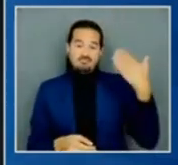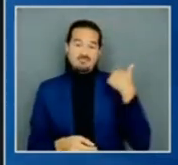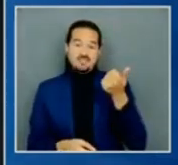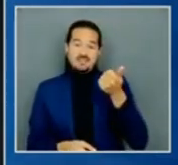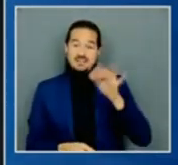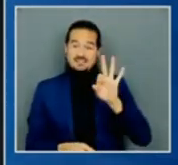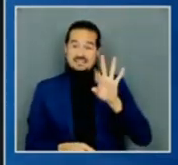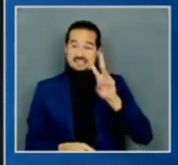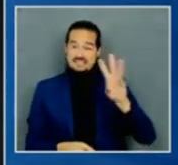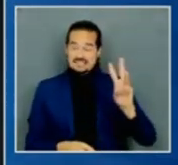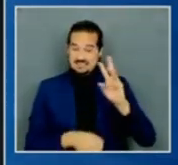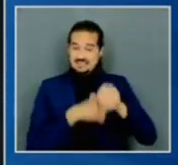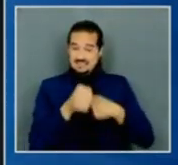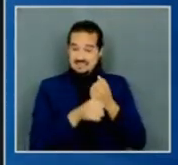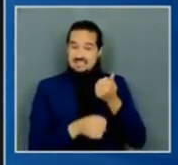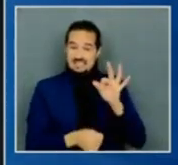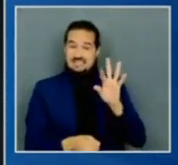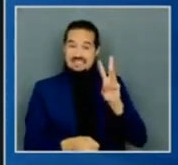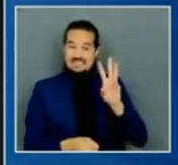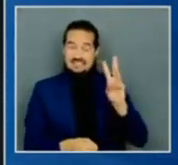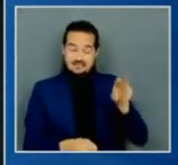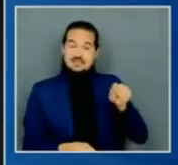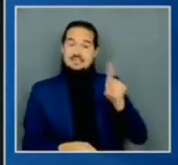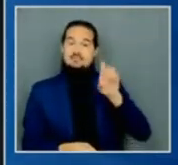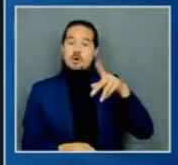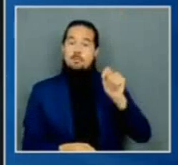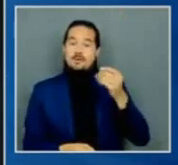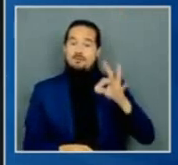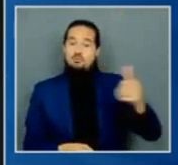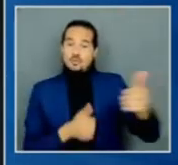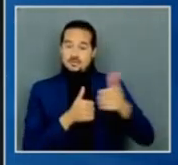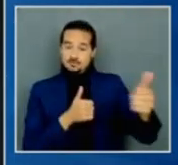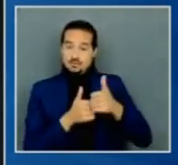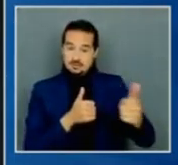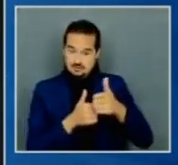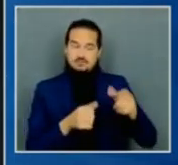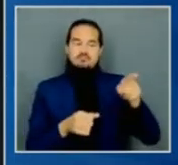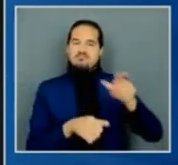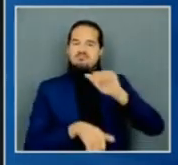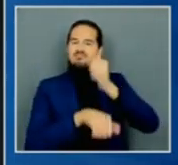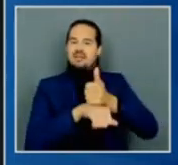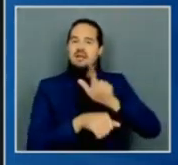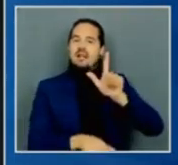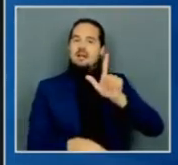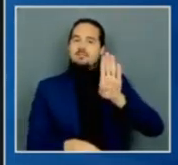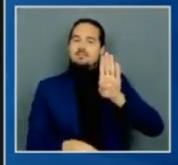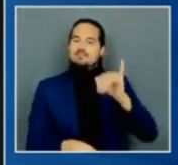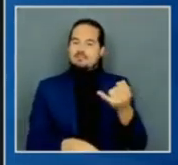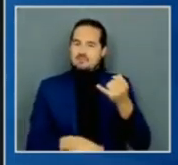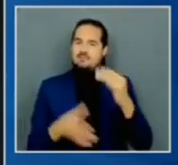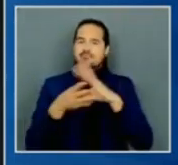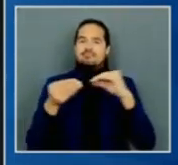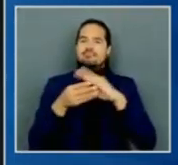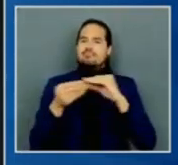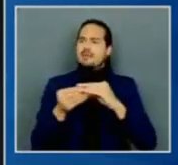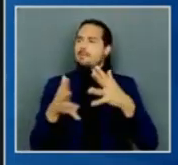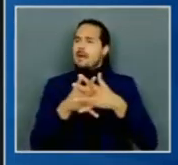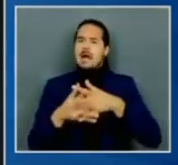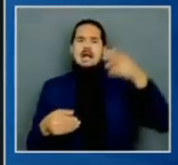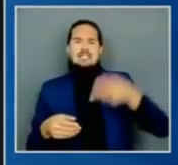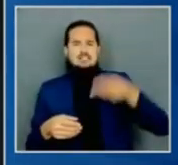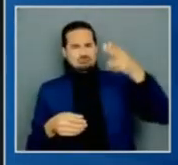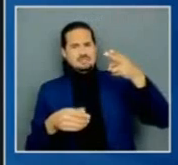upon creating the Department of Transportation, President Lyndon Johnson said, "America's history is a history of